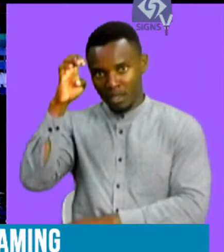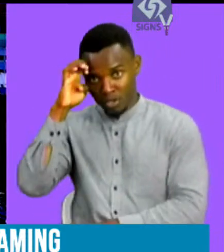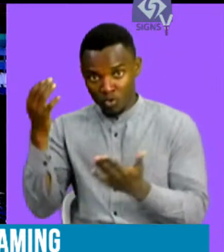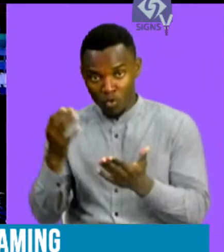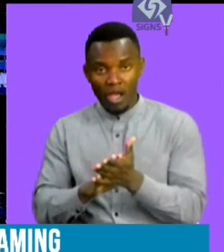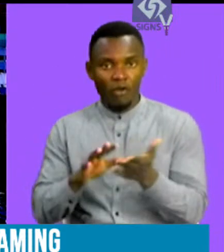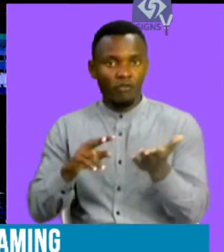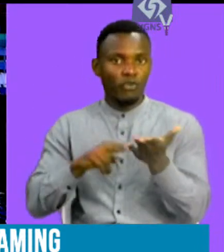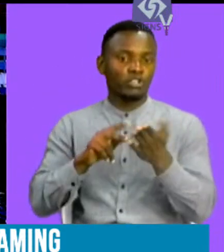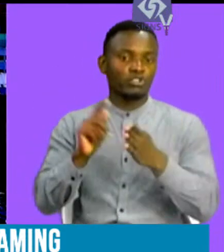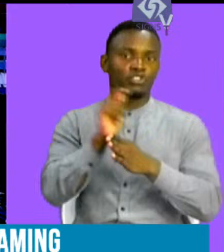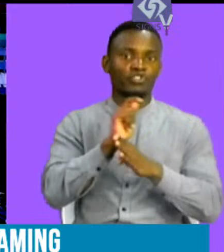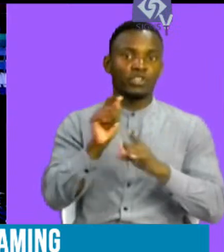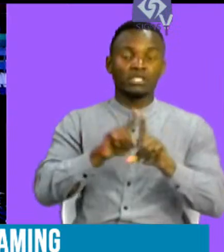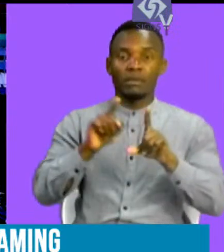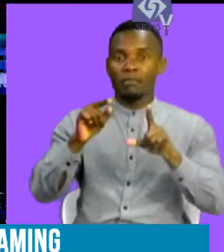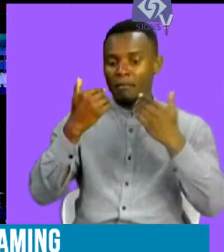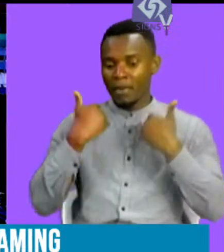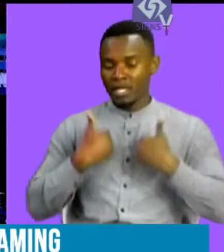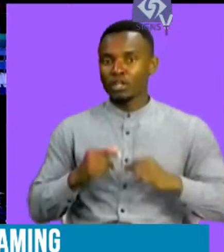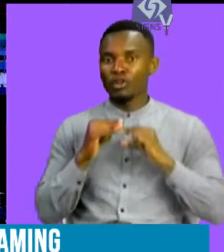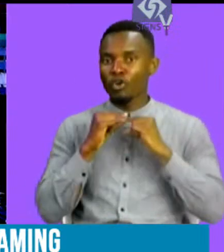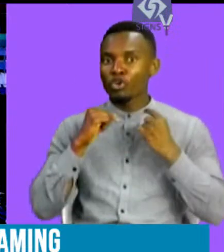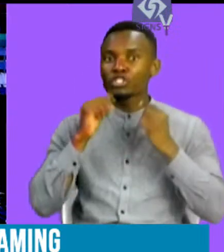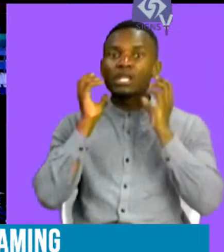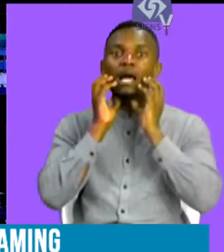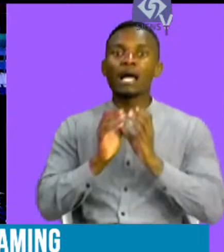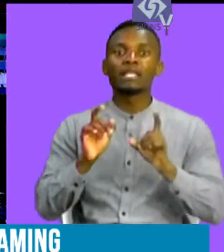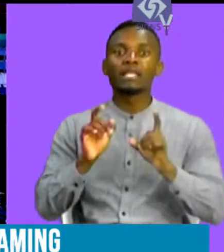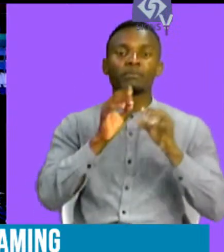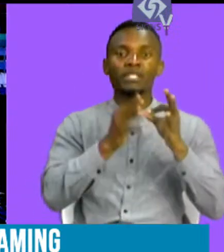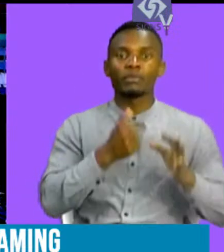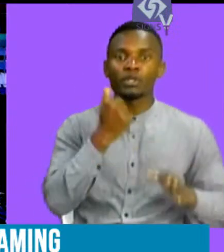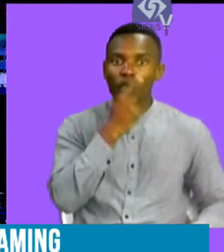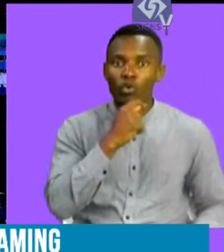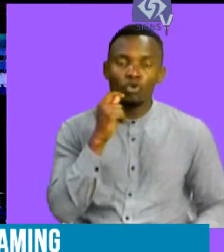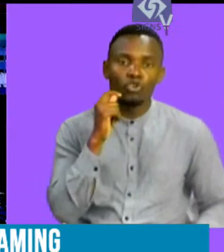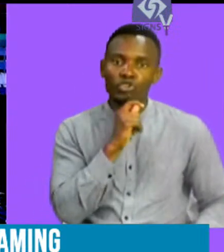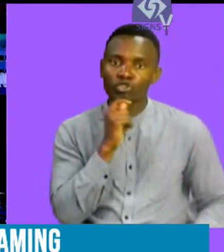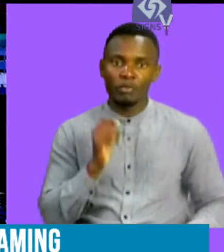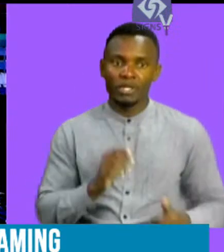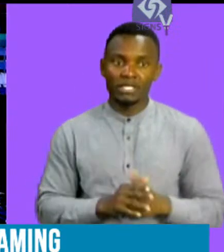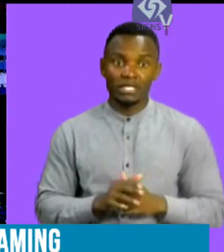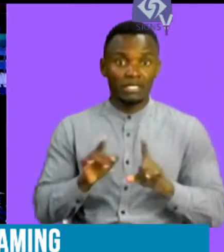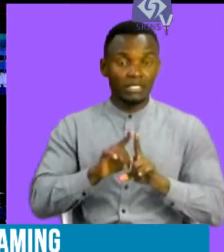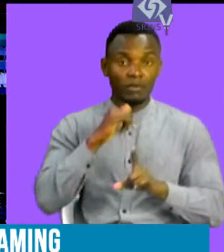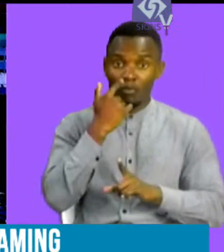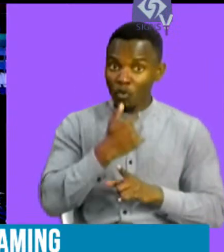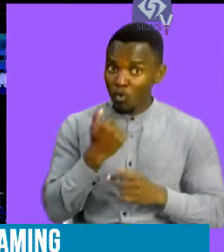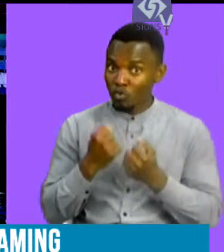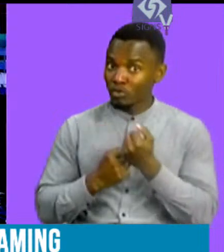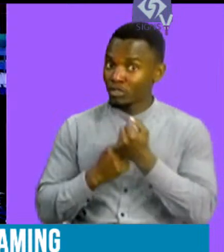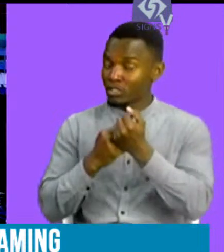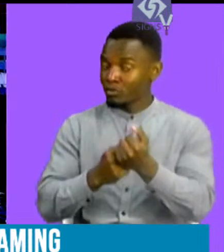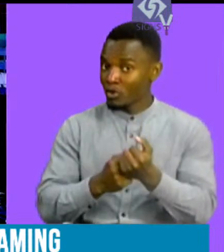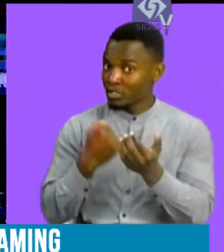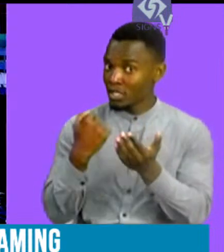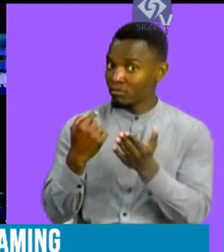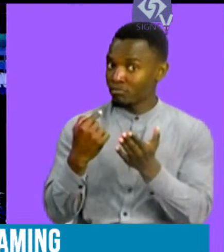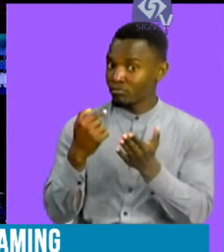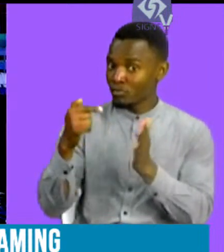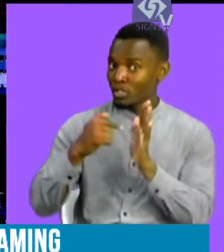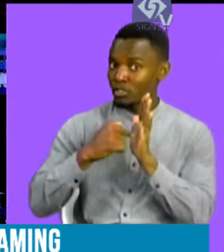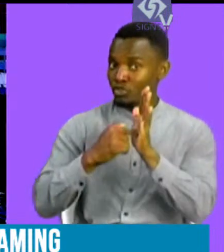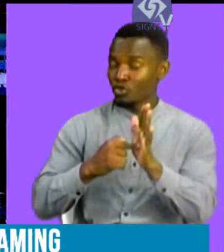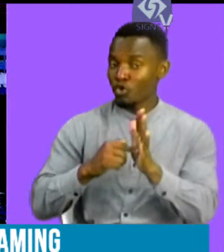training sector. And I've been your host, Alan Howard, and sign language interpreter has been Tobias Omondi. This conversation has been brought to you by No